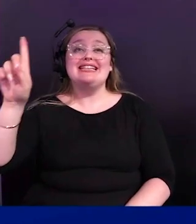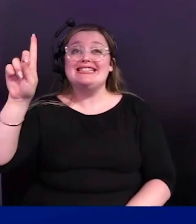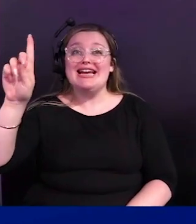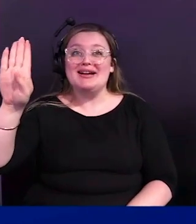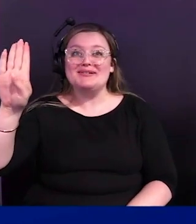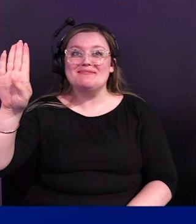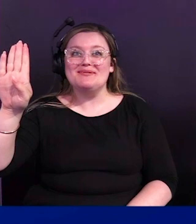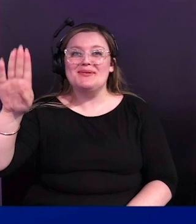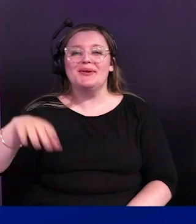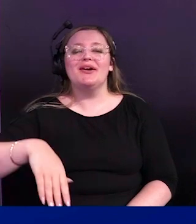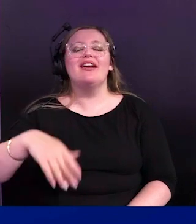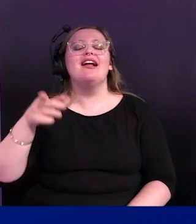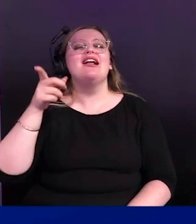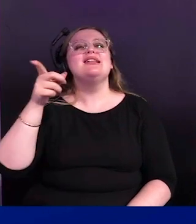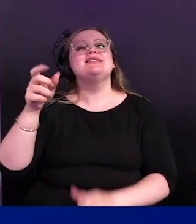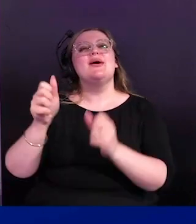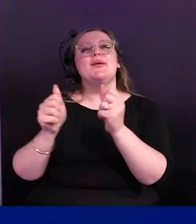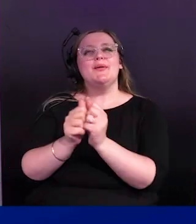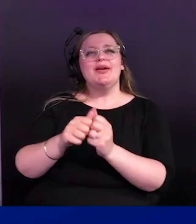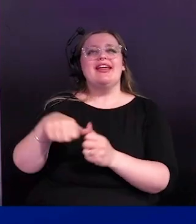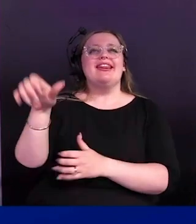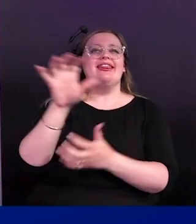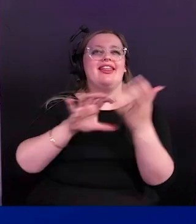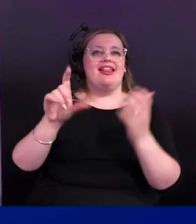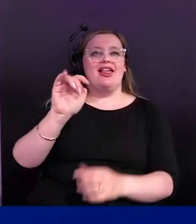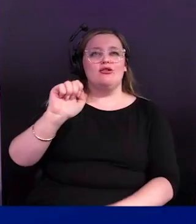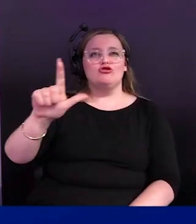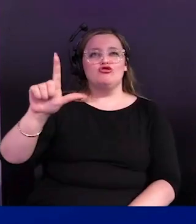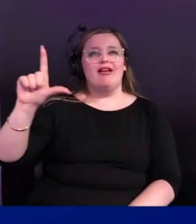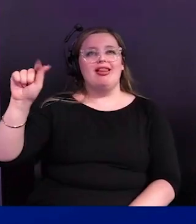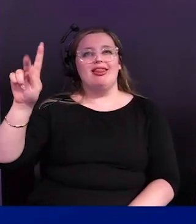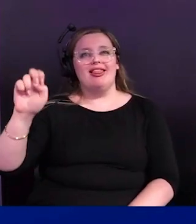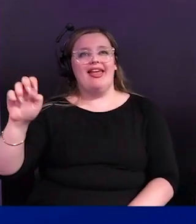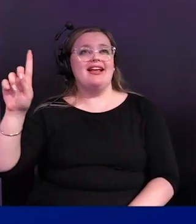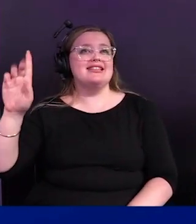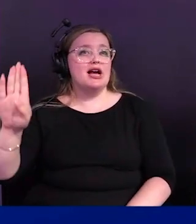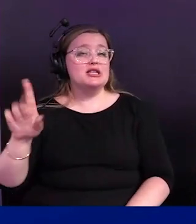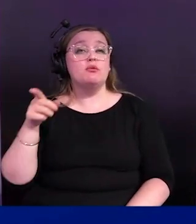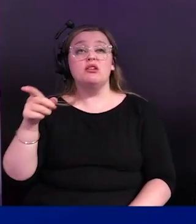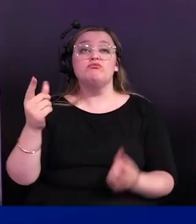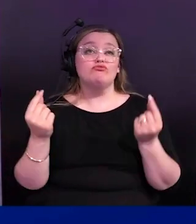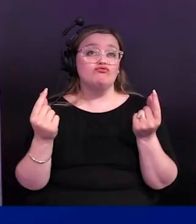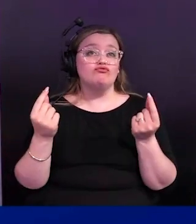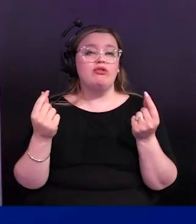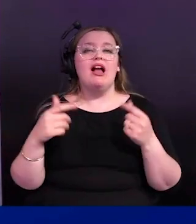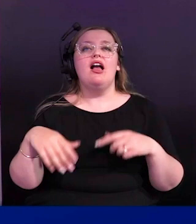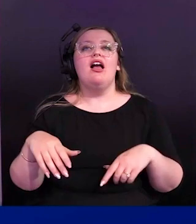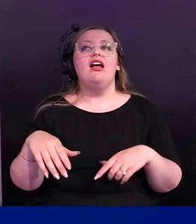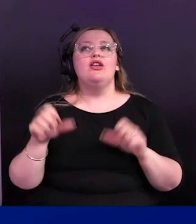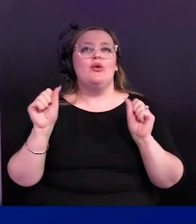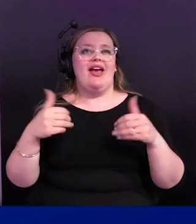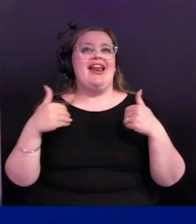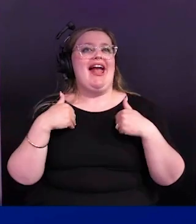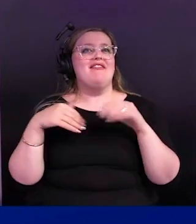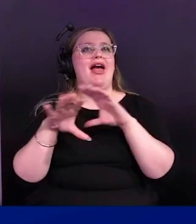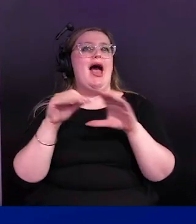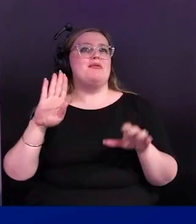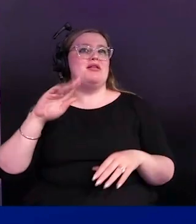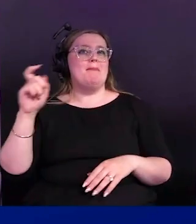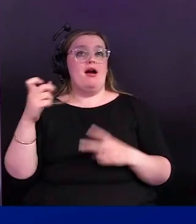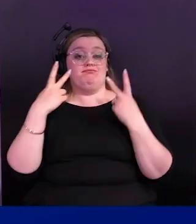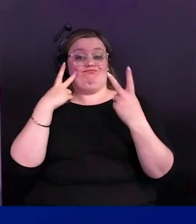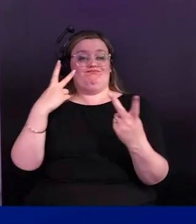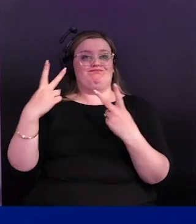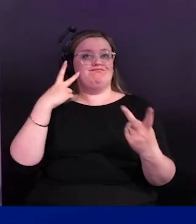So with CloudTrail Lake dashboards, you can basically get out of the box visibility